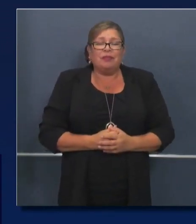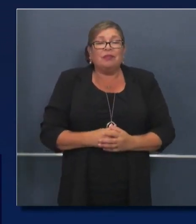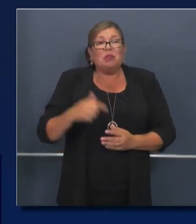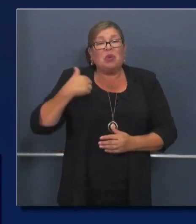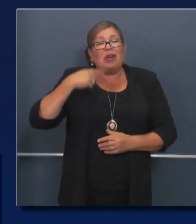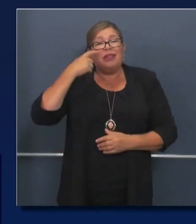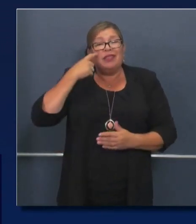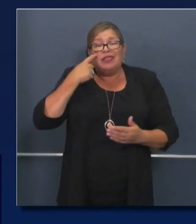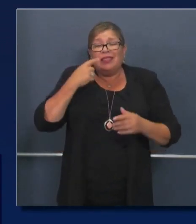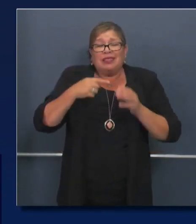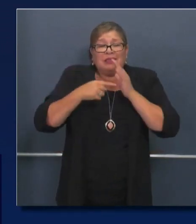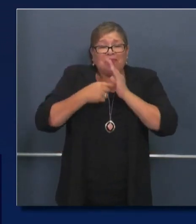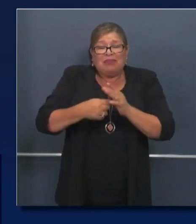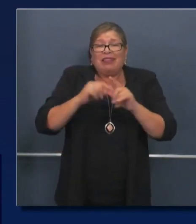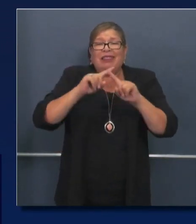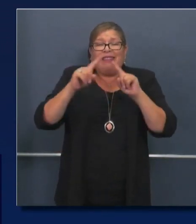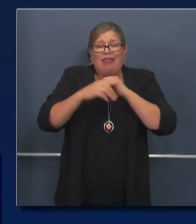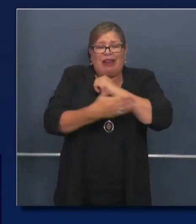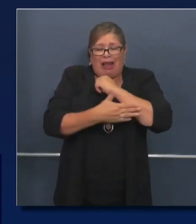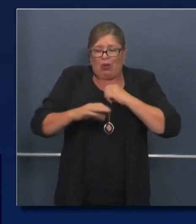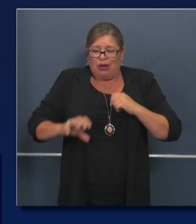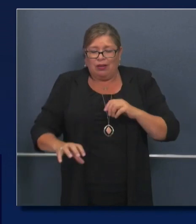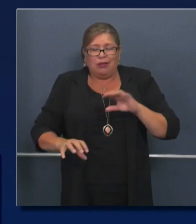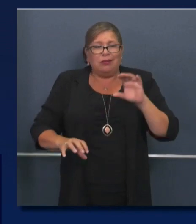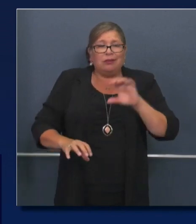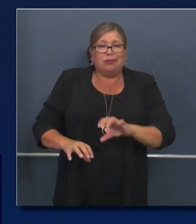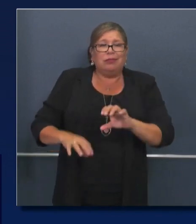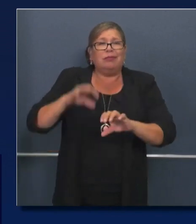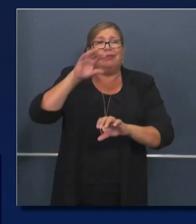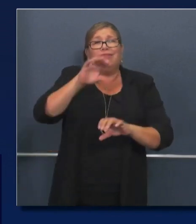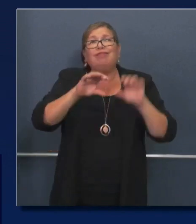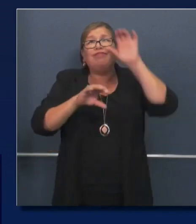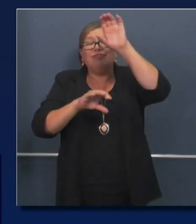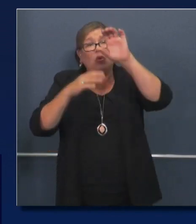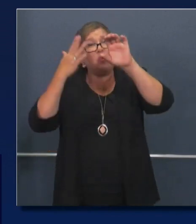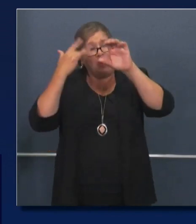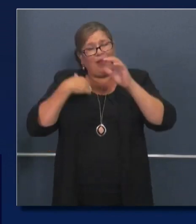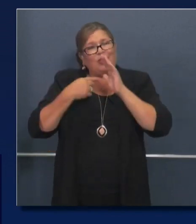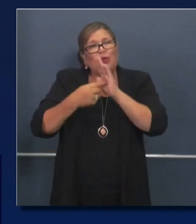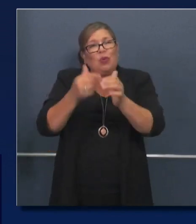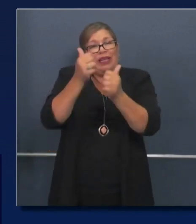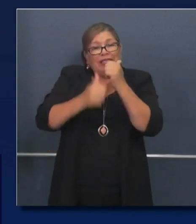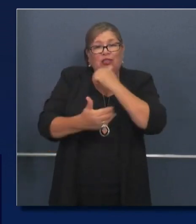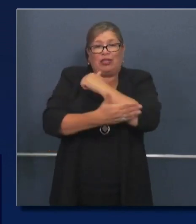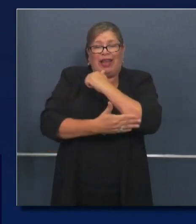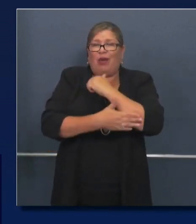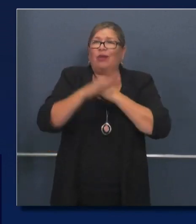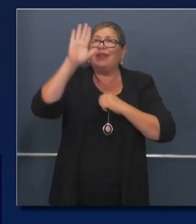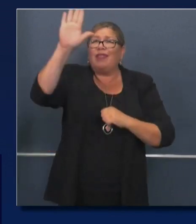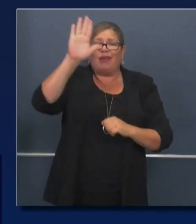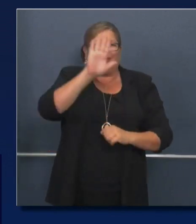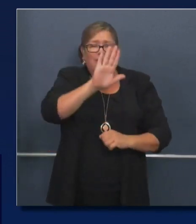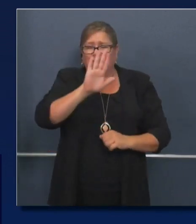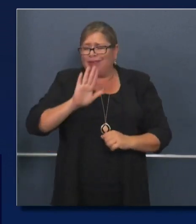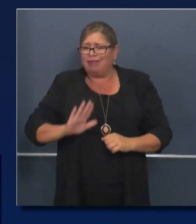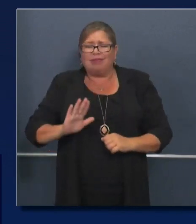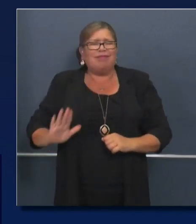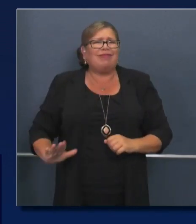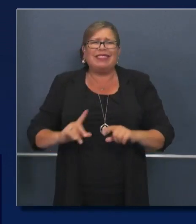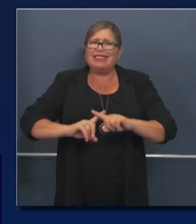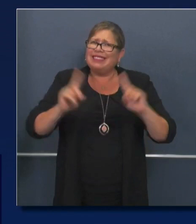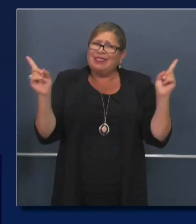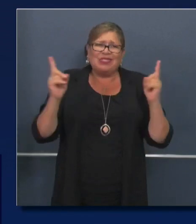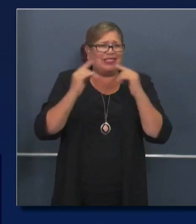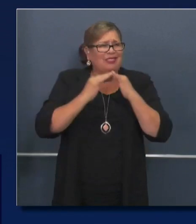quick south to north of our state, showing you that each county has a little bit of a different story.